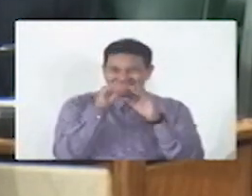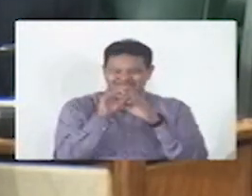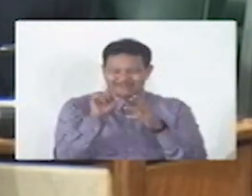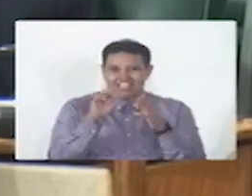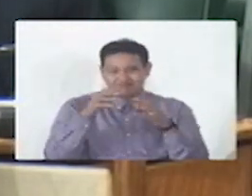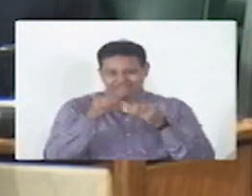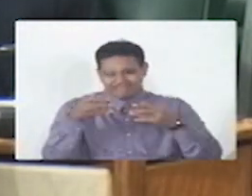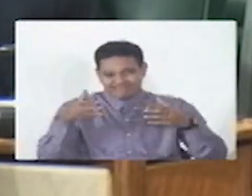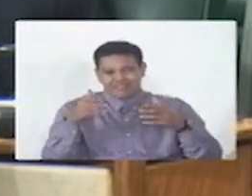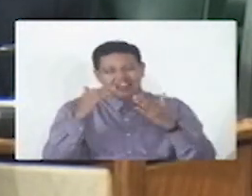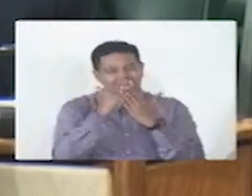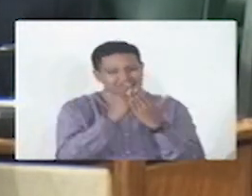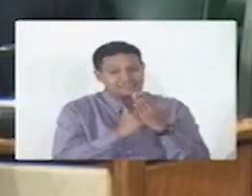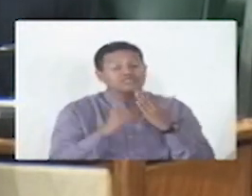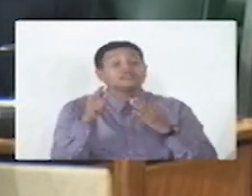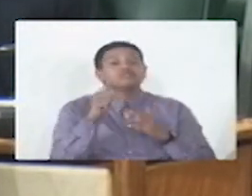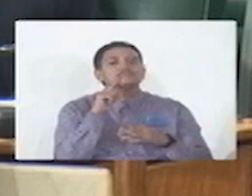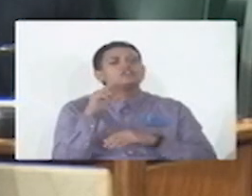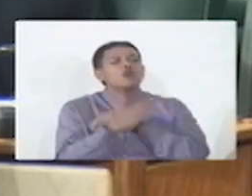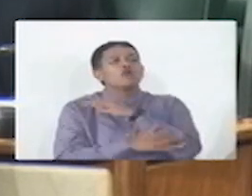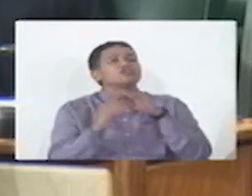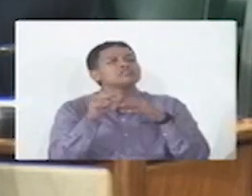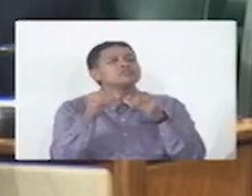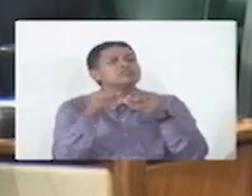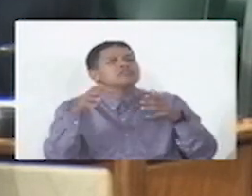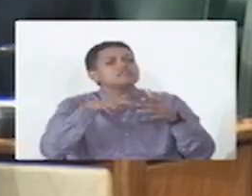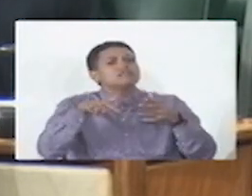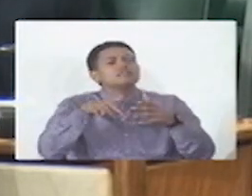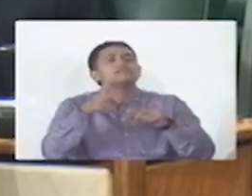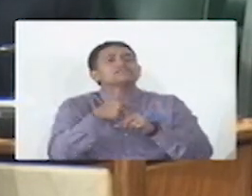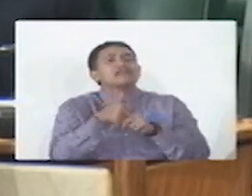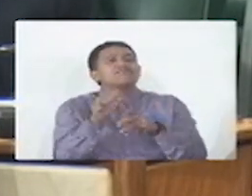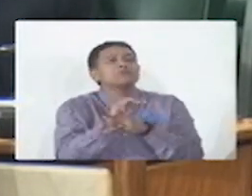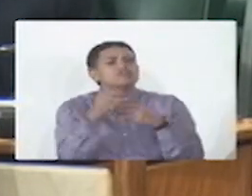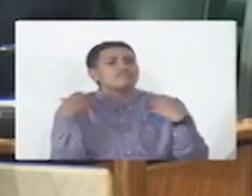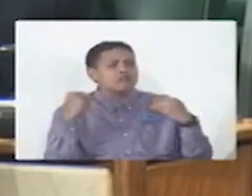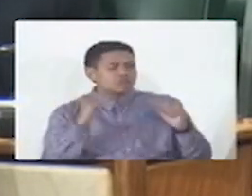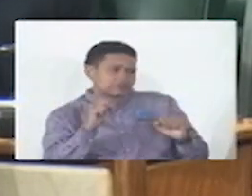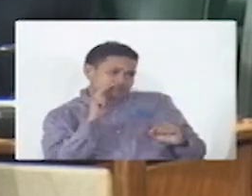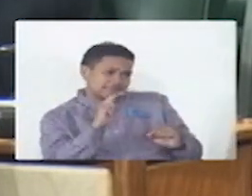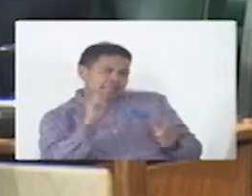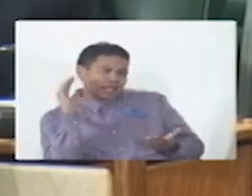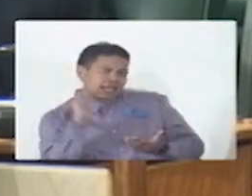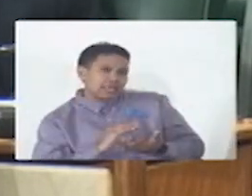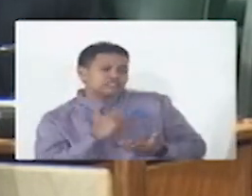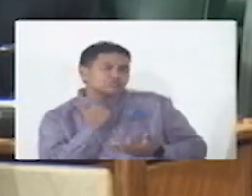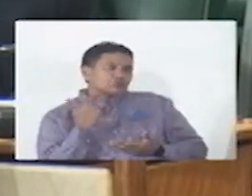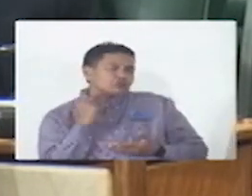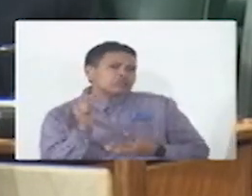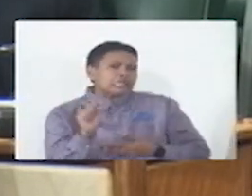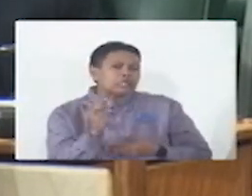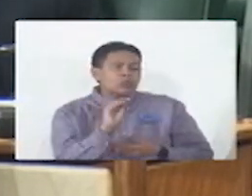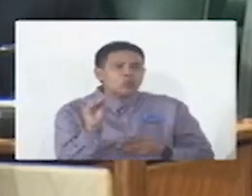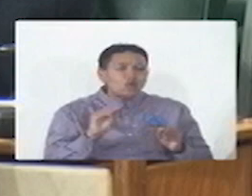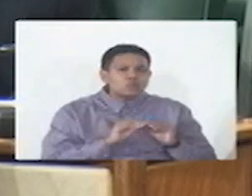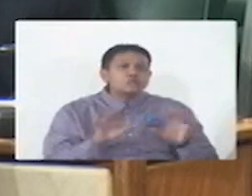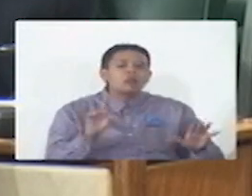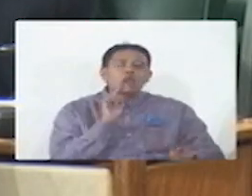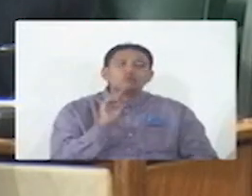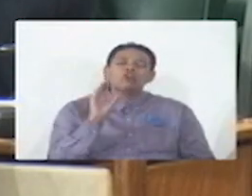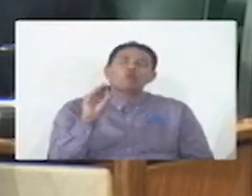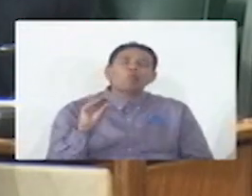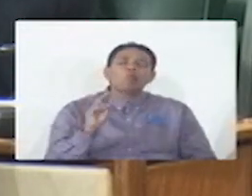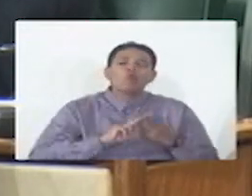countries that the Ministry of Health and Wellness have assessed to cause very little risk, as they have little to no spread and generally very low number